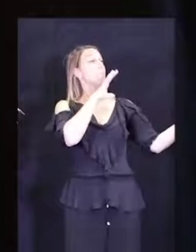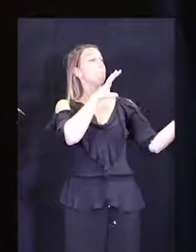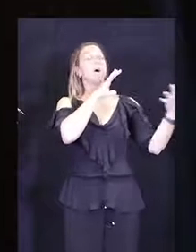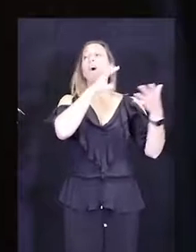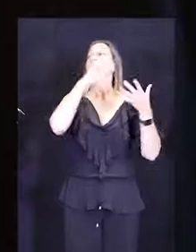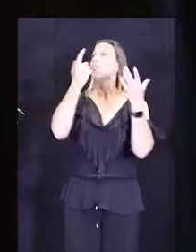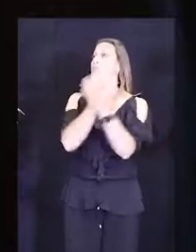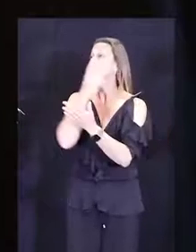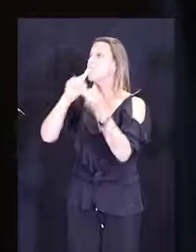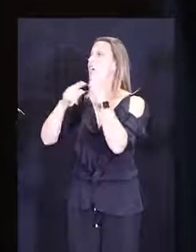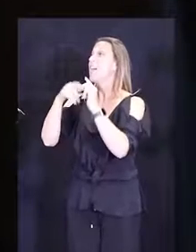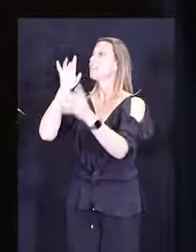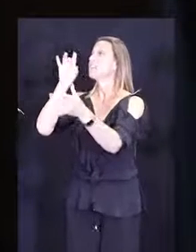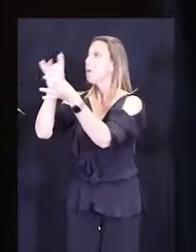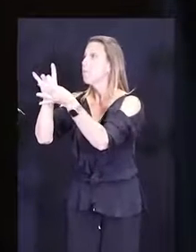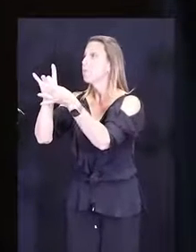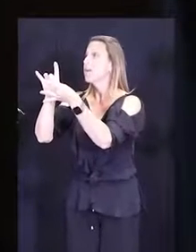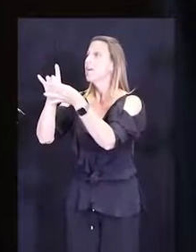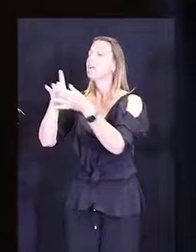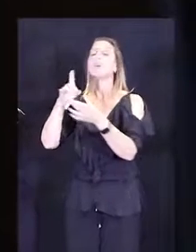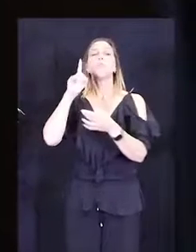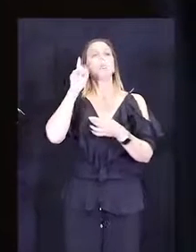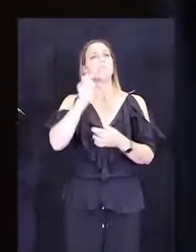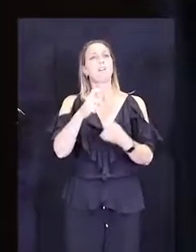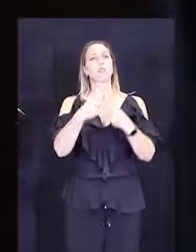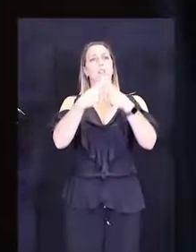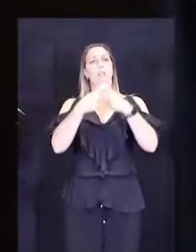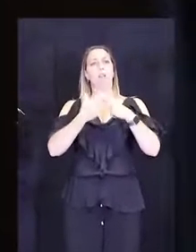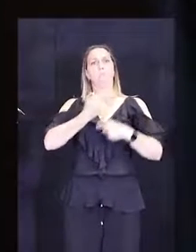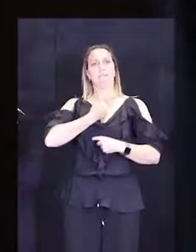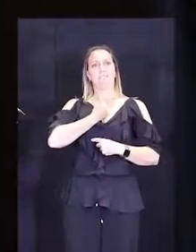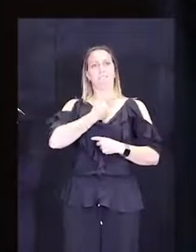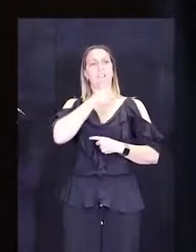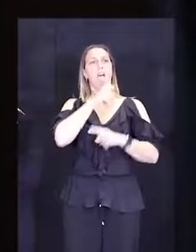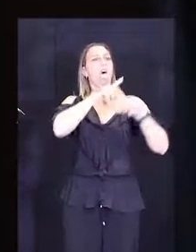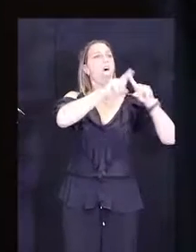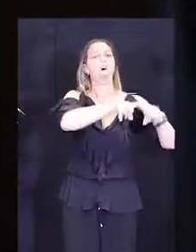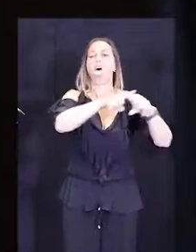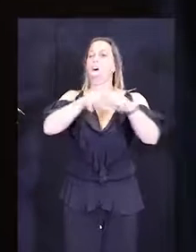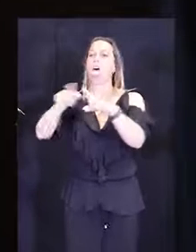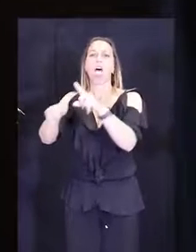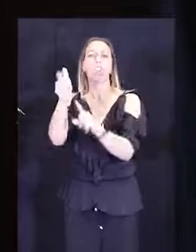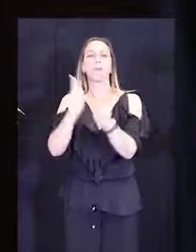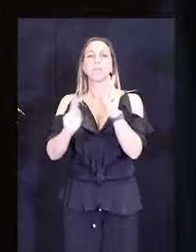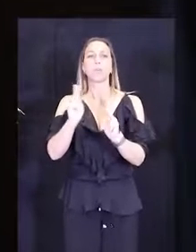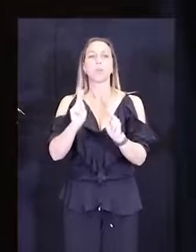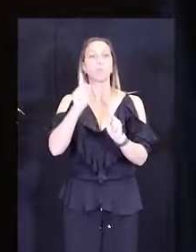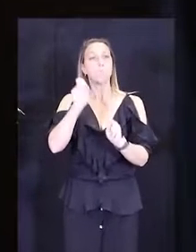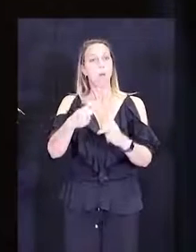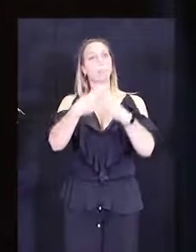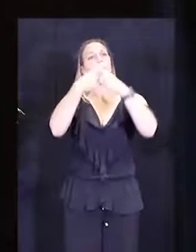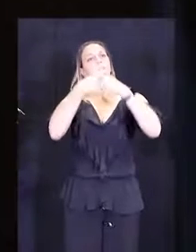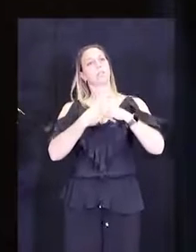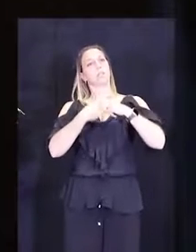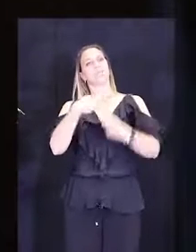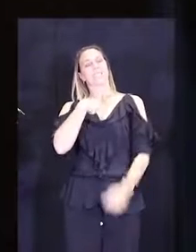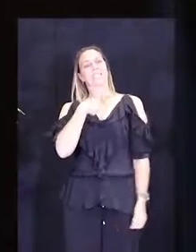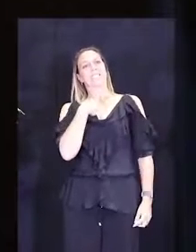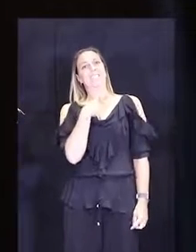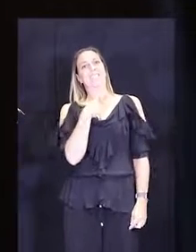learn to depend on ourselves rather than others. The one person we must always depend on is ourselves.